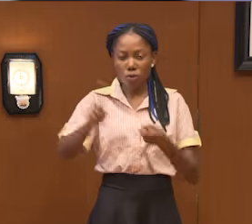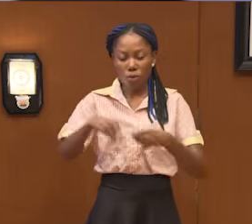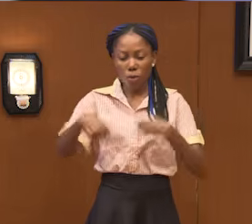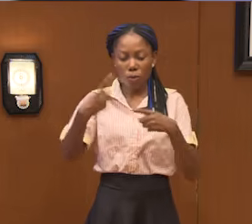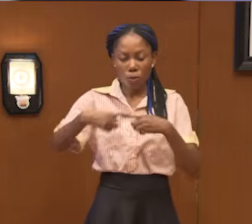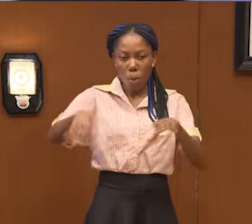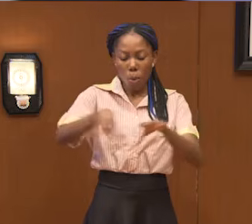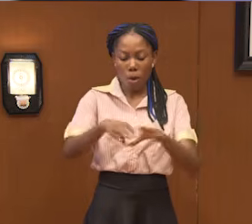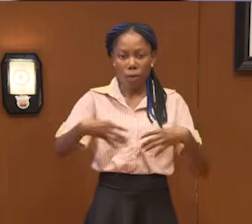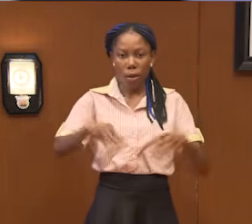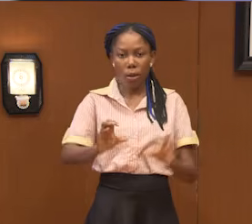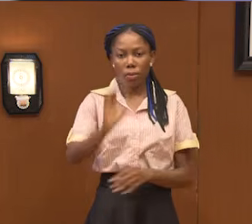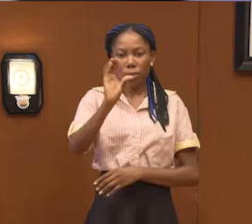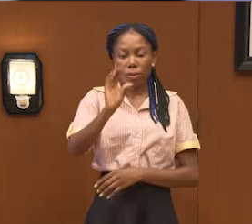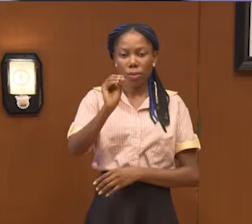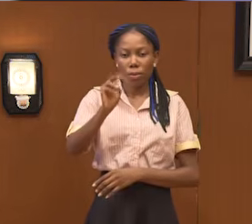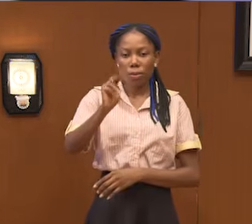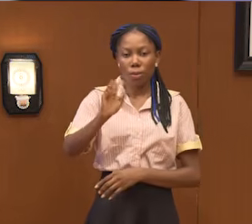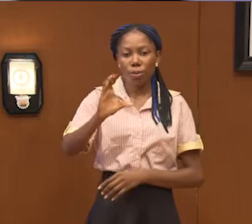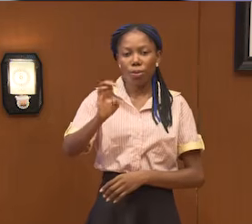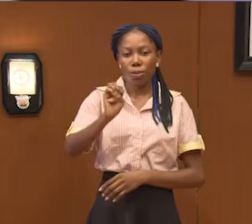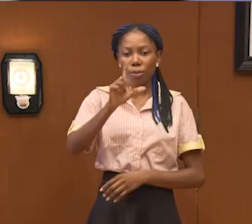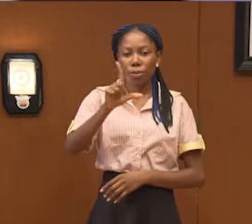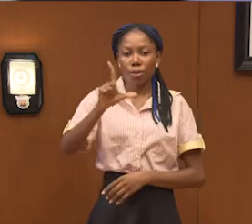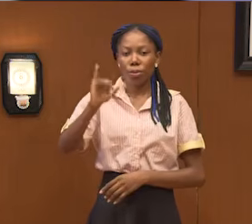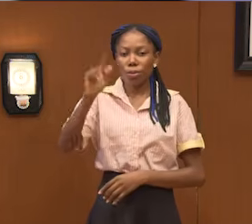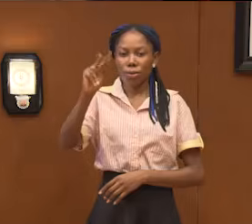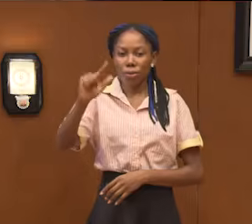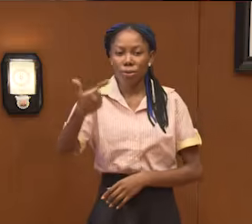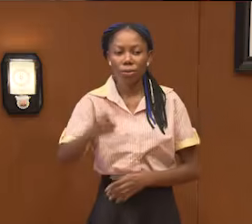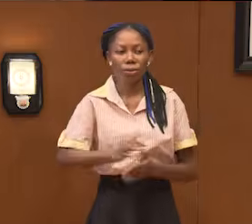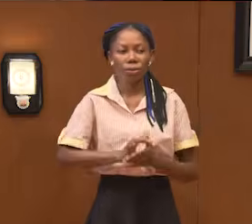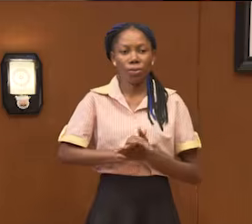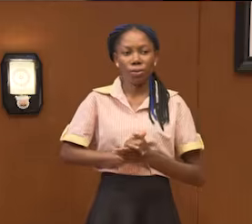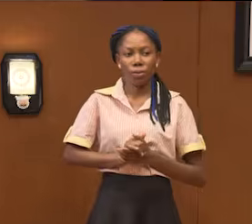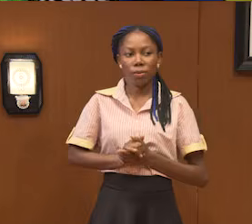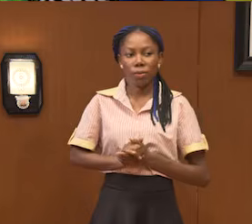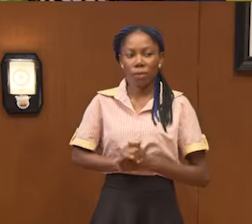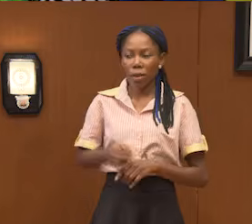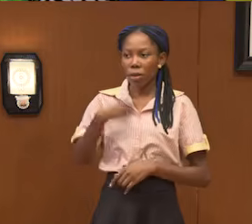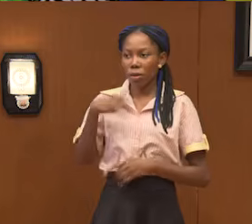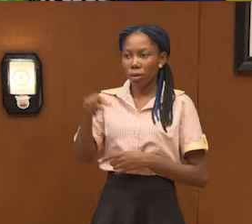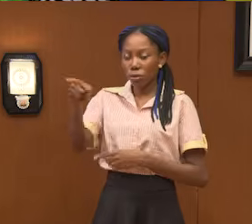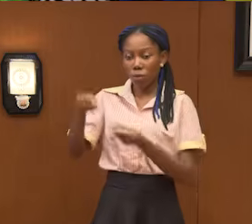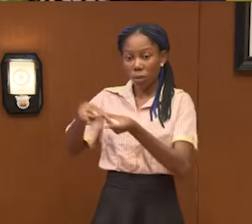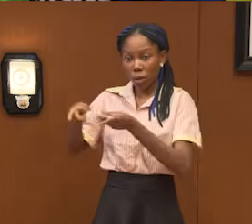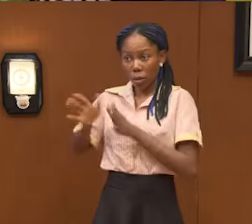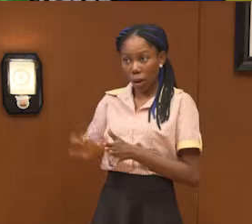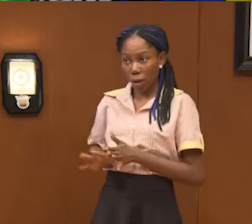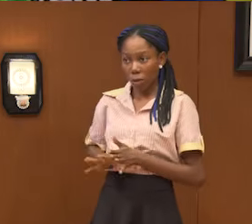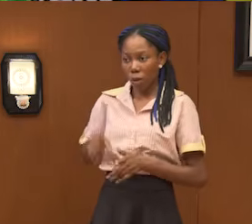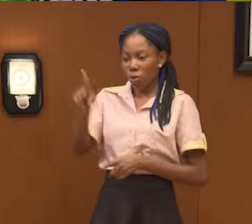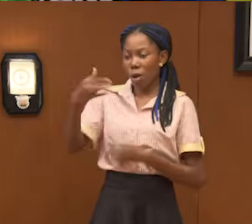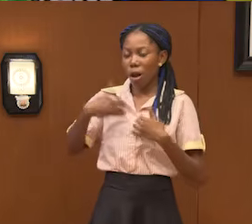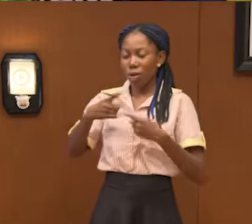counseling. I'm not saying you should live together for now. Do you understand? You said you are a driver. You have to create